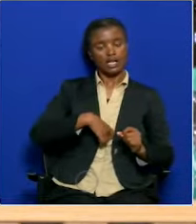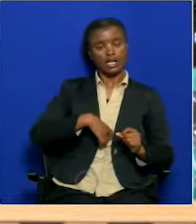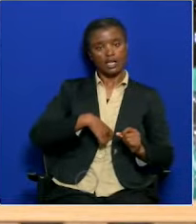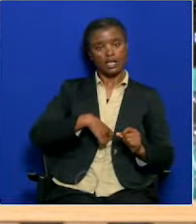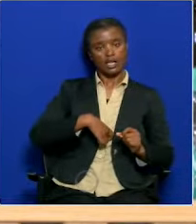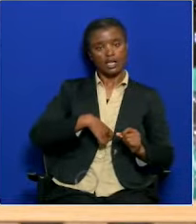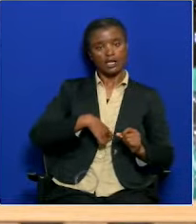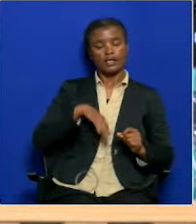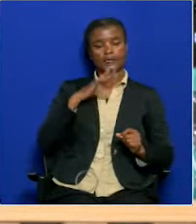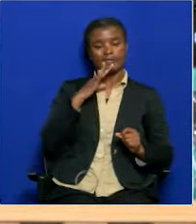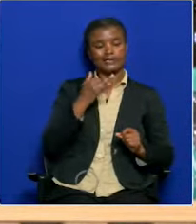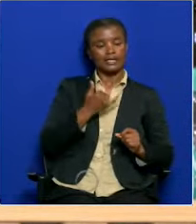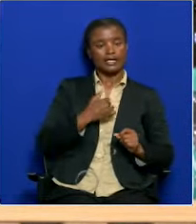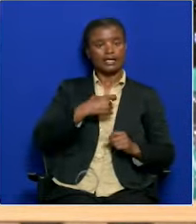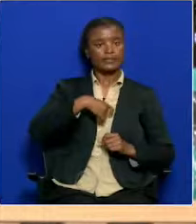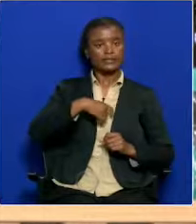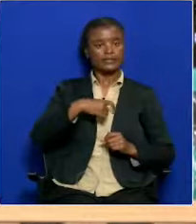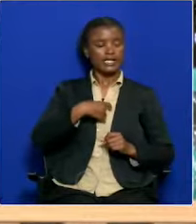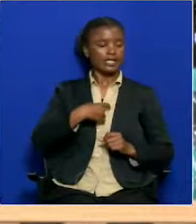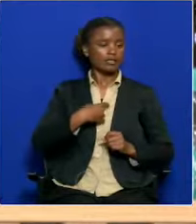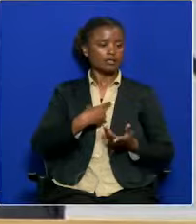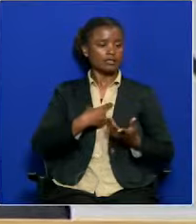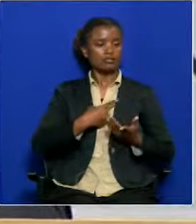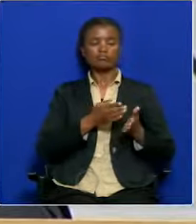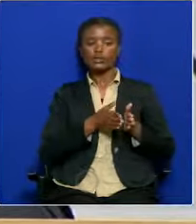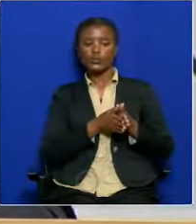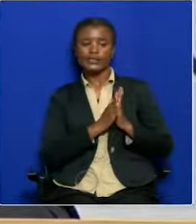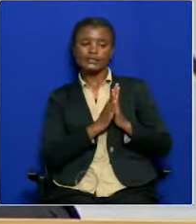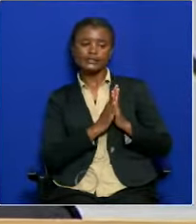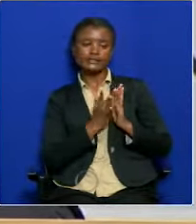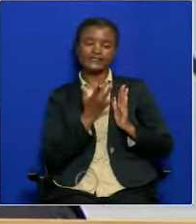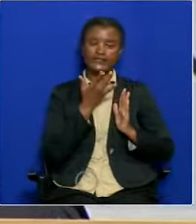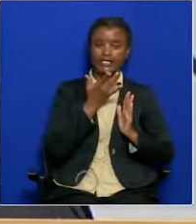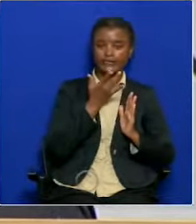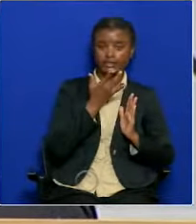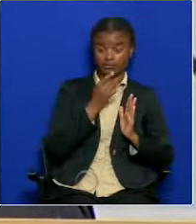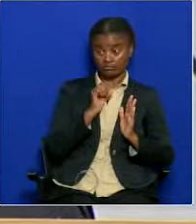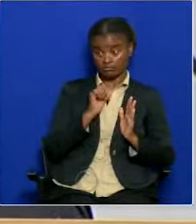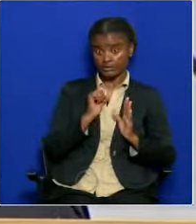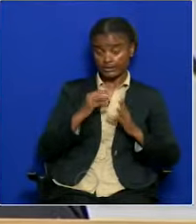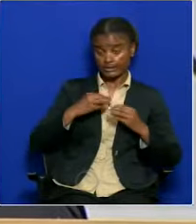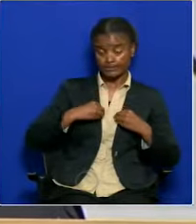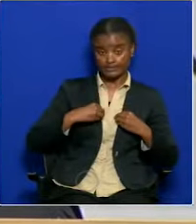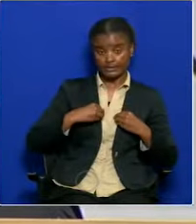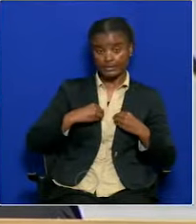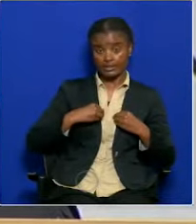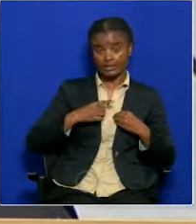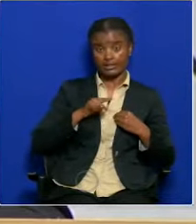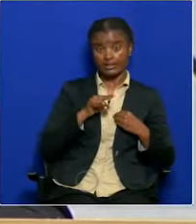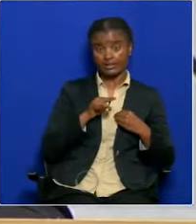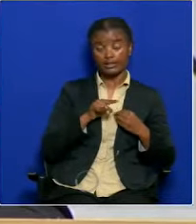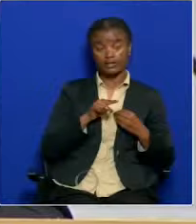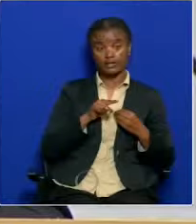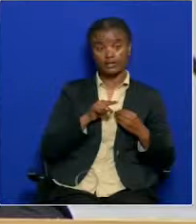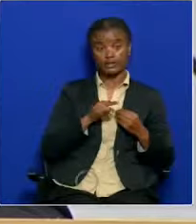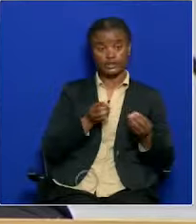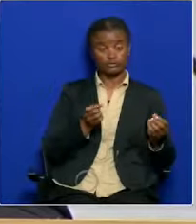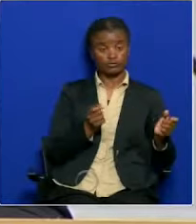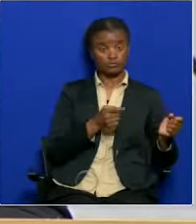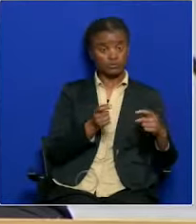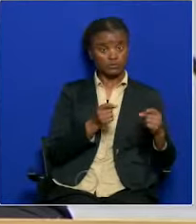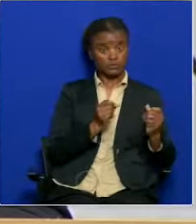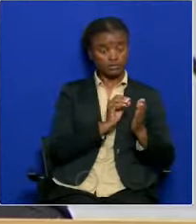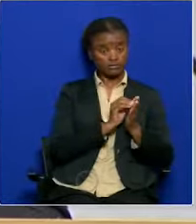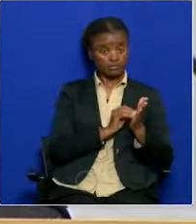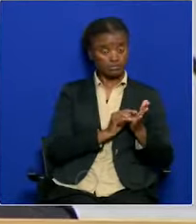favors requested. Do you accept that? That in the chats, you do exchange personal